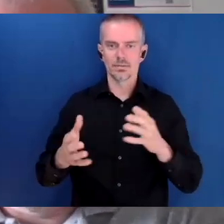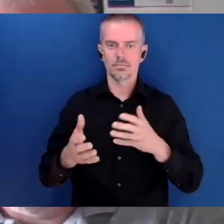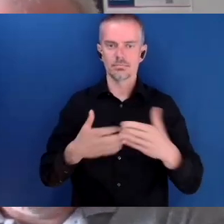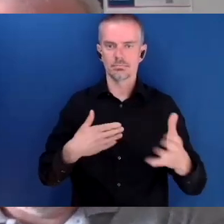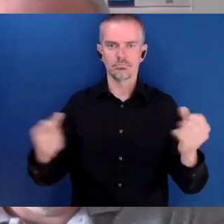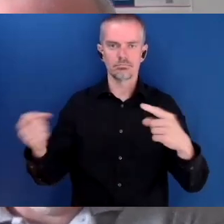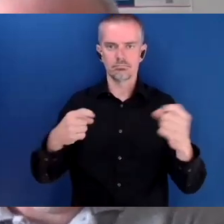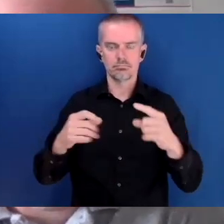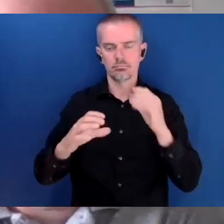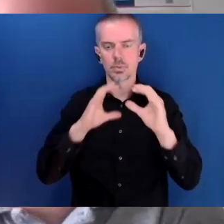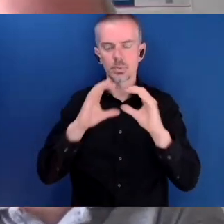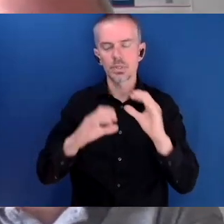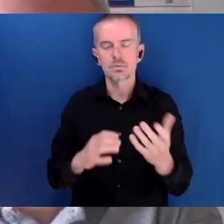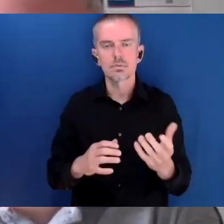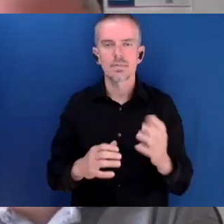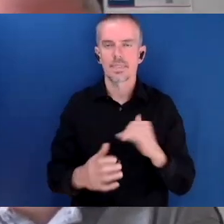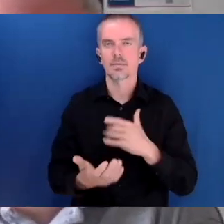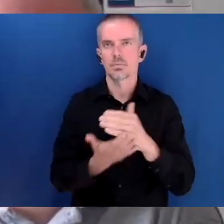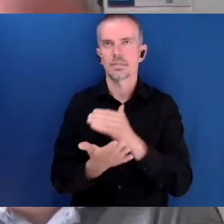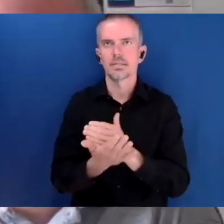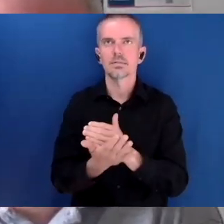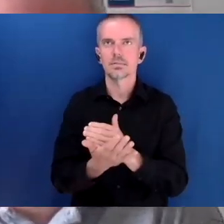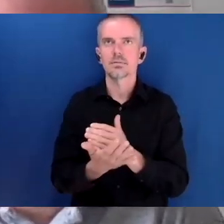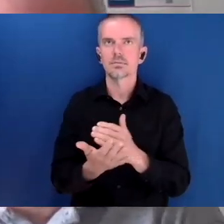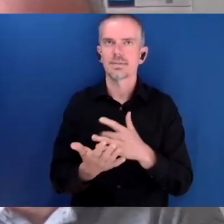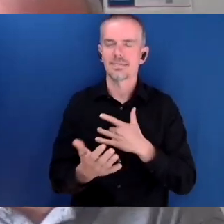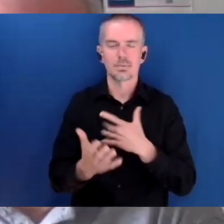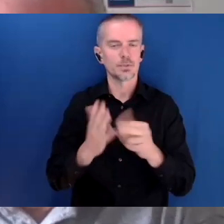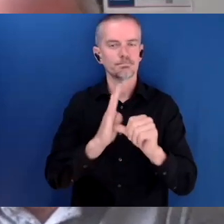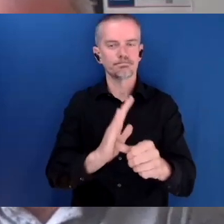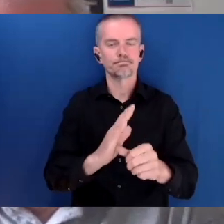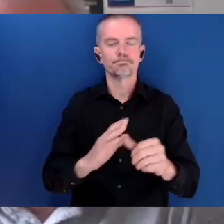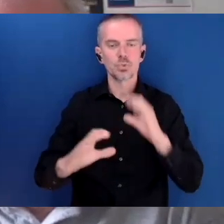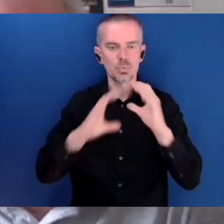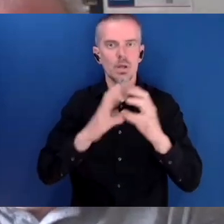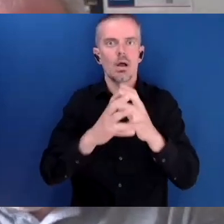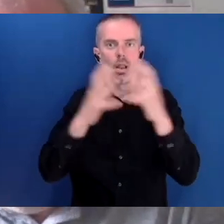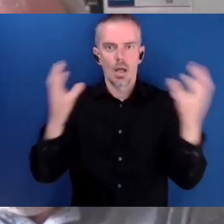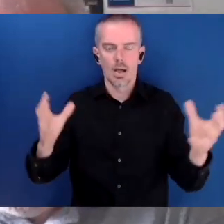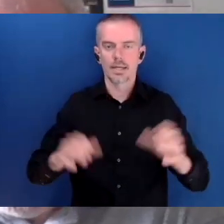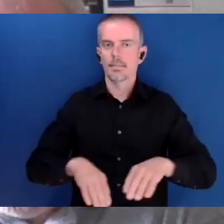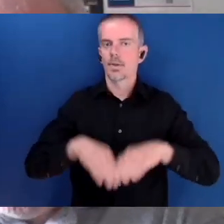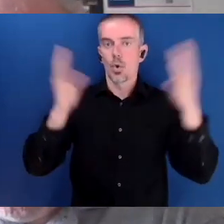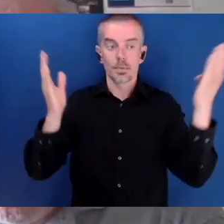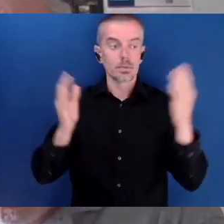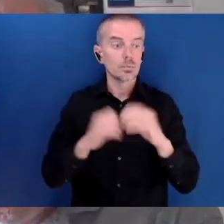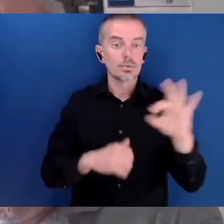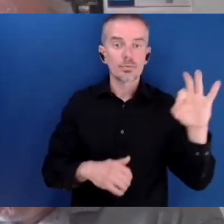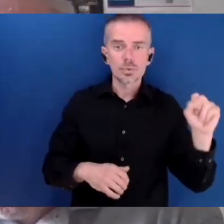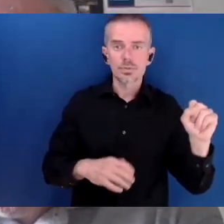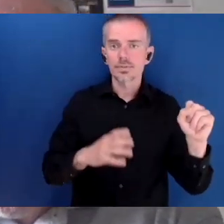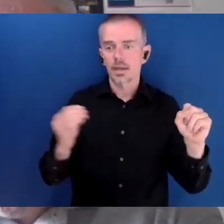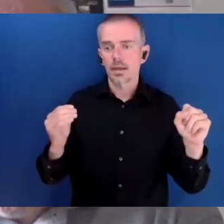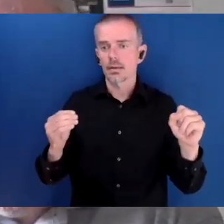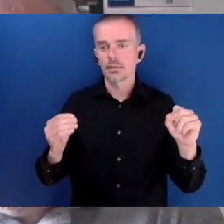to be very communicative and open with both with the Forest Service, and Forest Service I